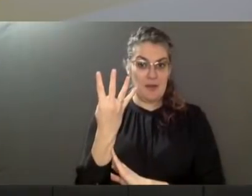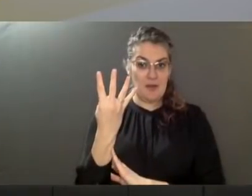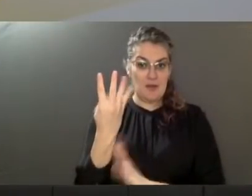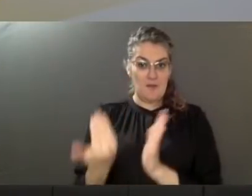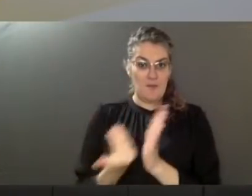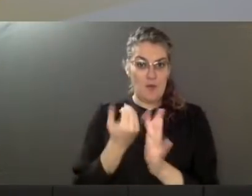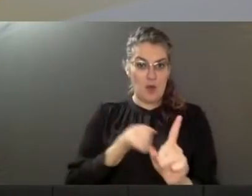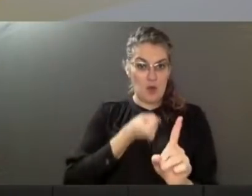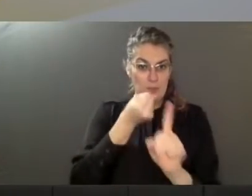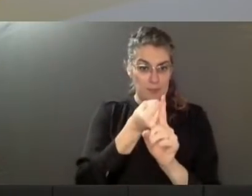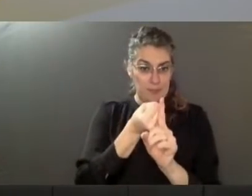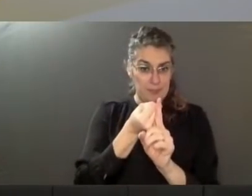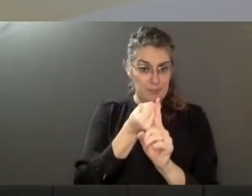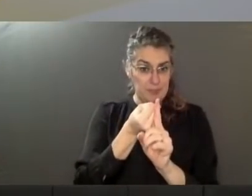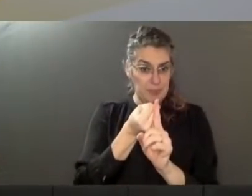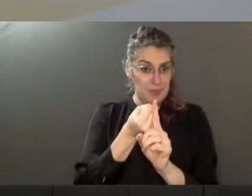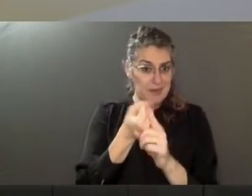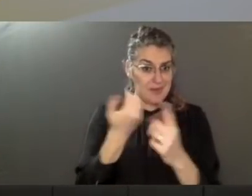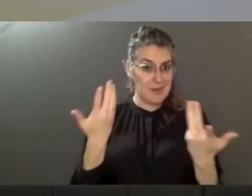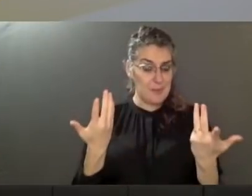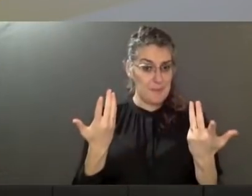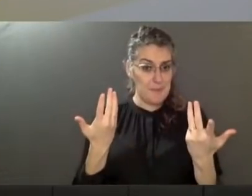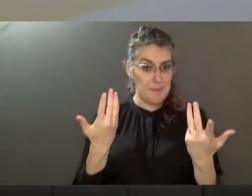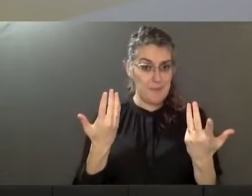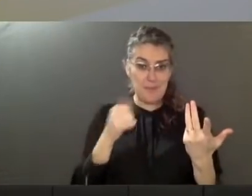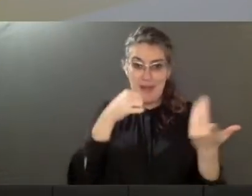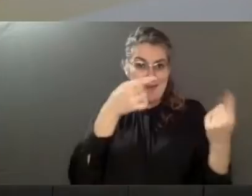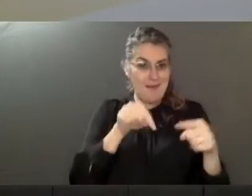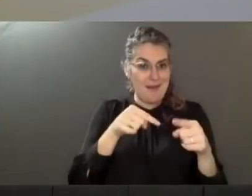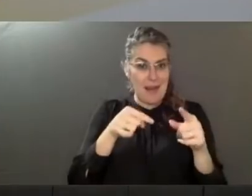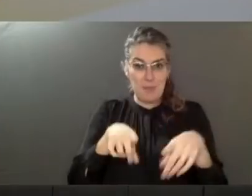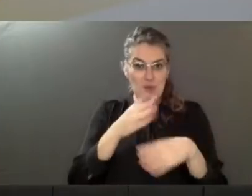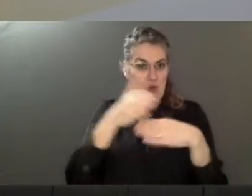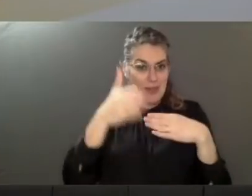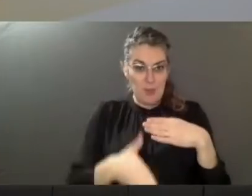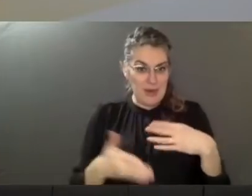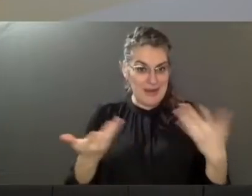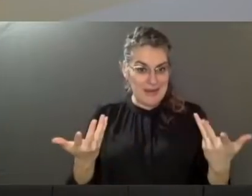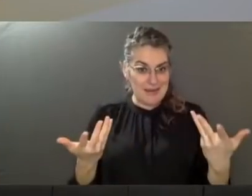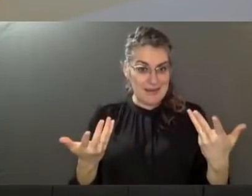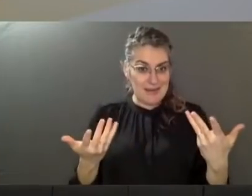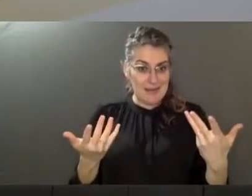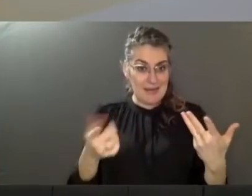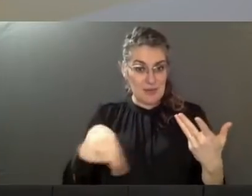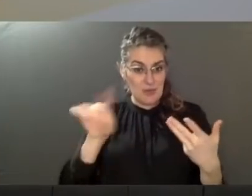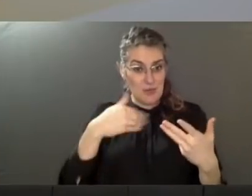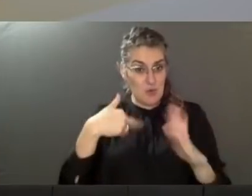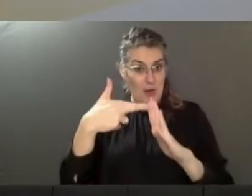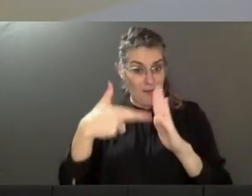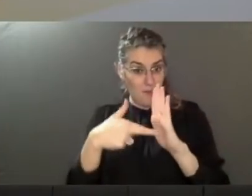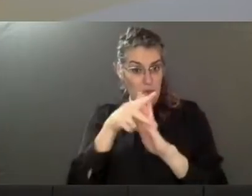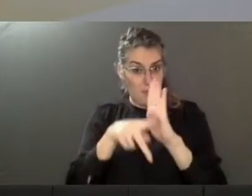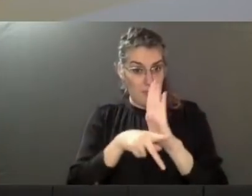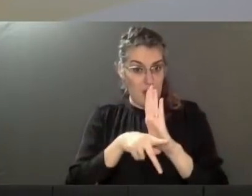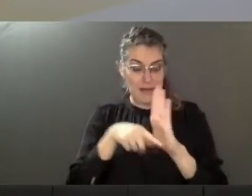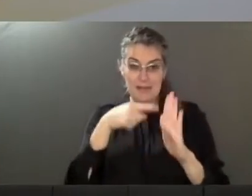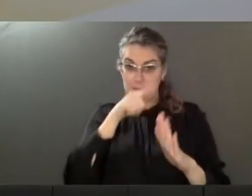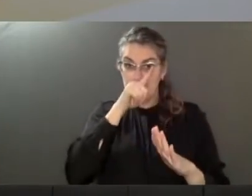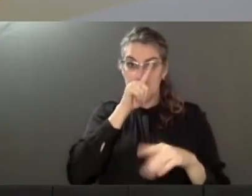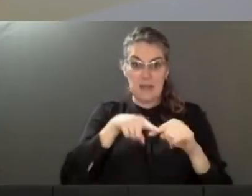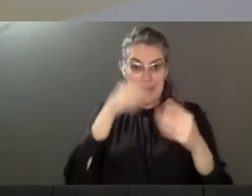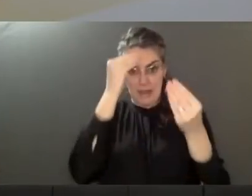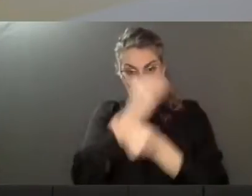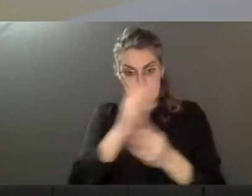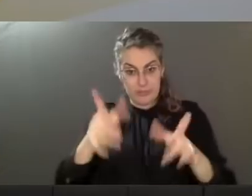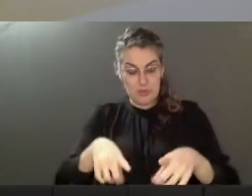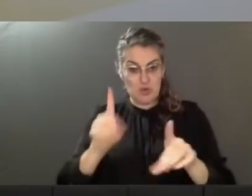immediately. Is there a new policy holding off on releasing information, maybe a weekend policy or anything like that we need to be aware of?